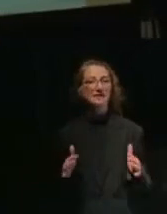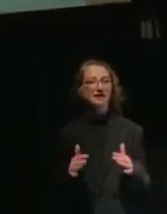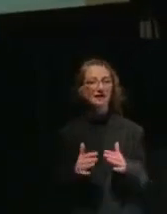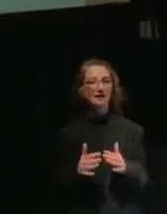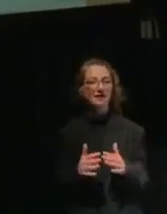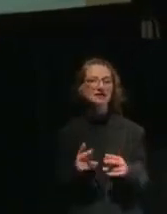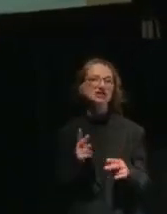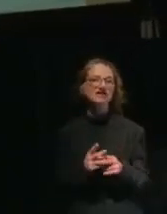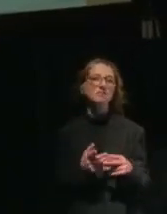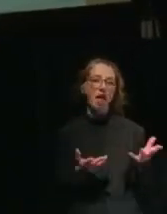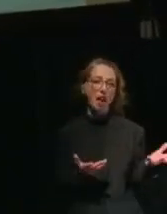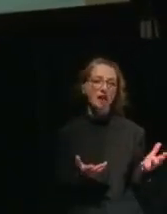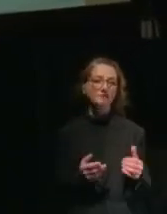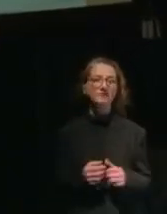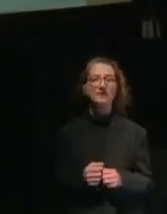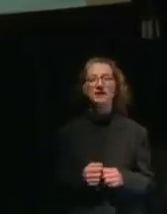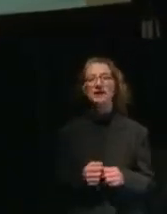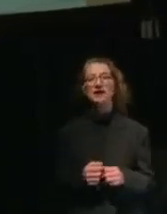between 30 and